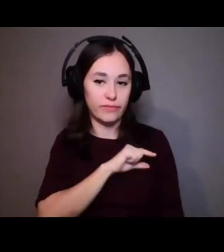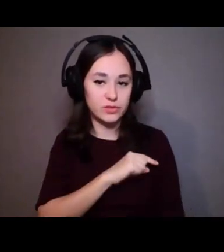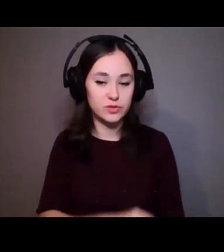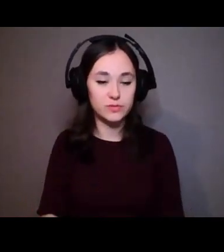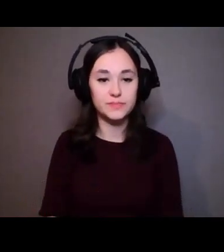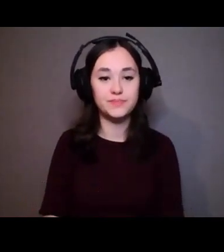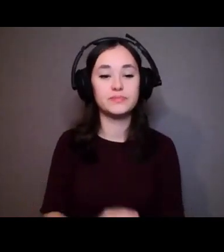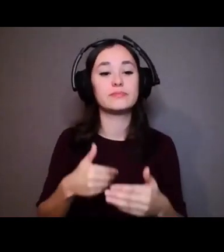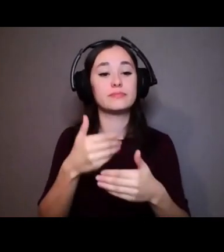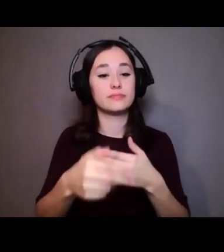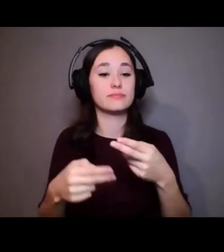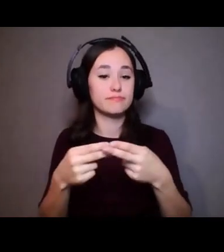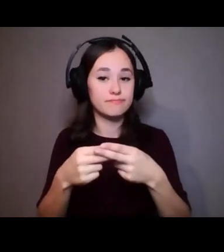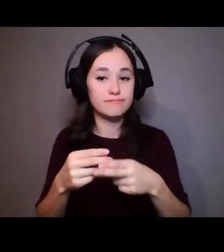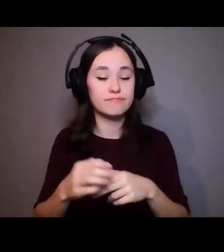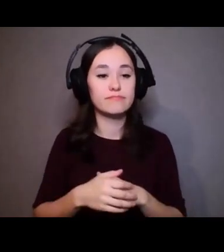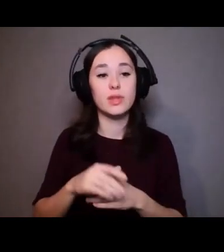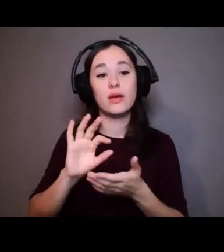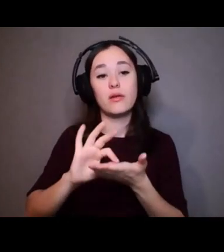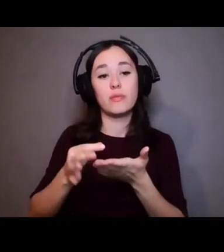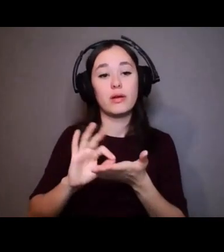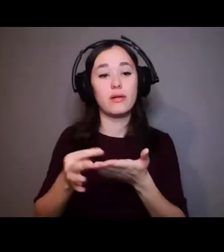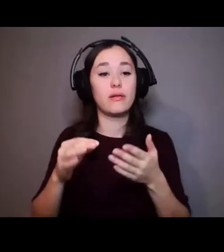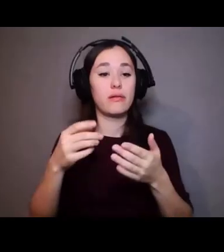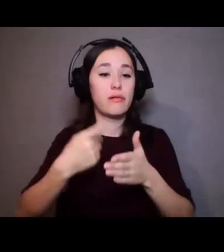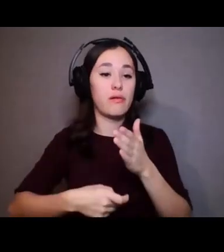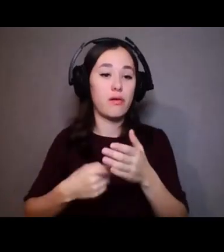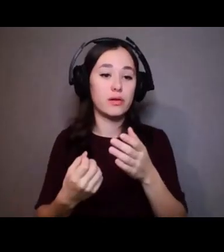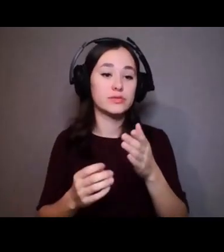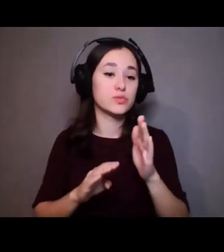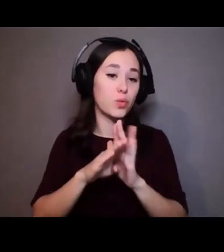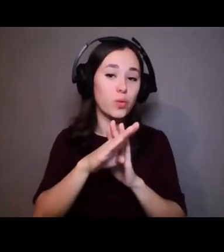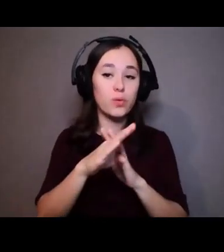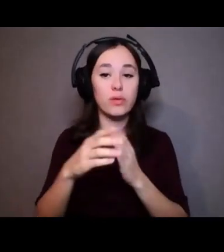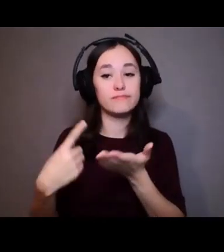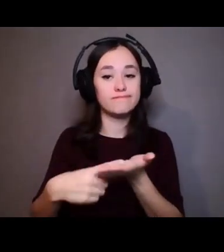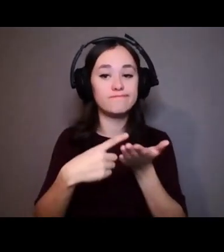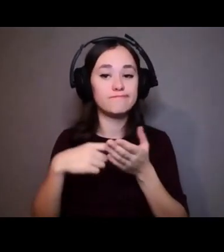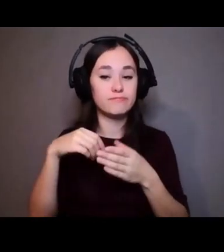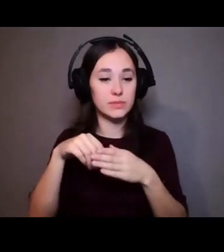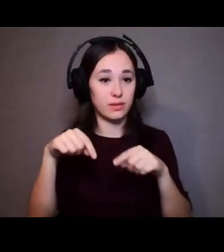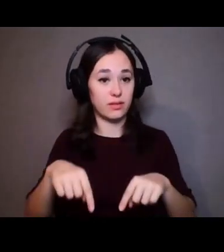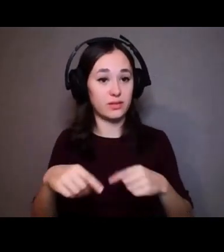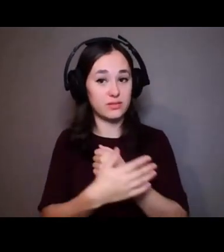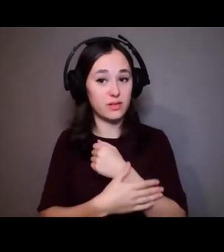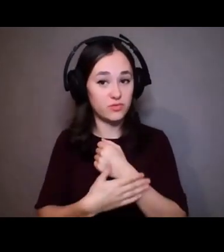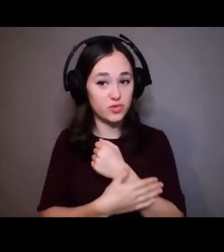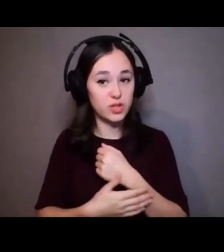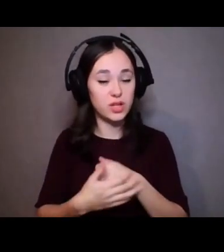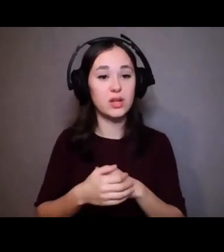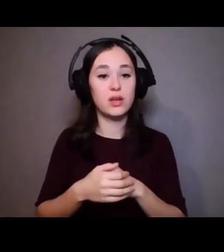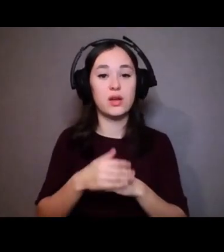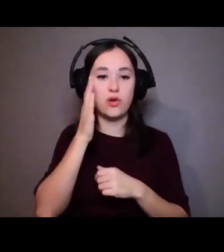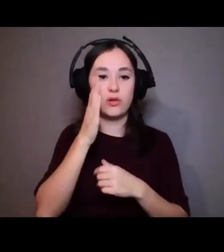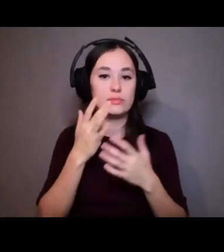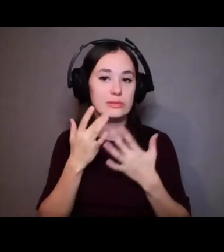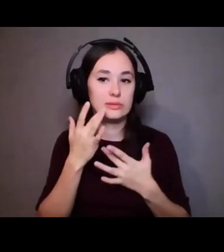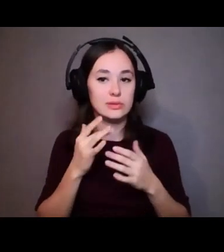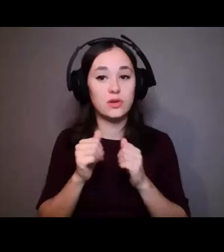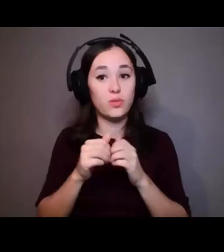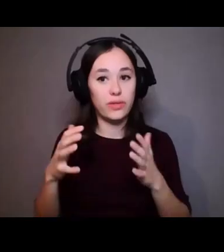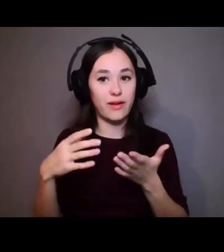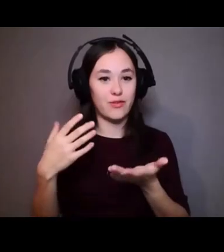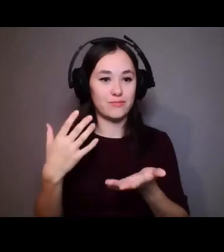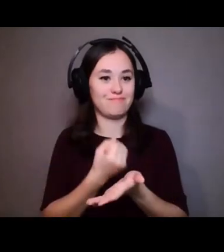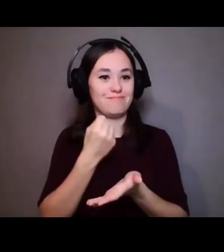to the next slide, a Medicaid cost growth conversation in this country is not would be lacking without a conversation about